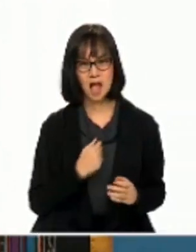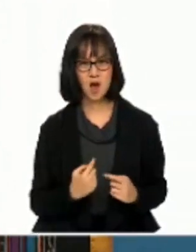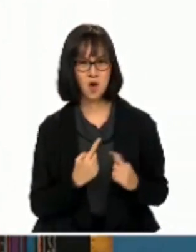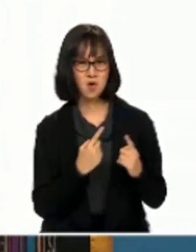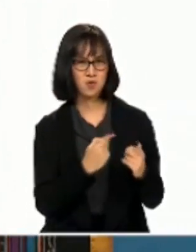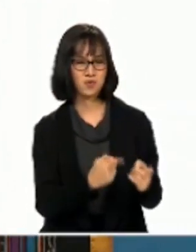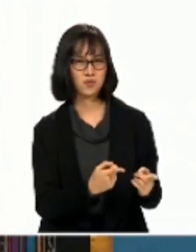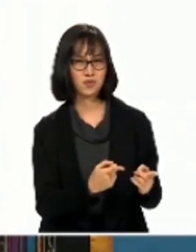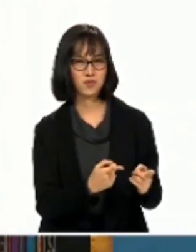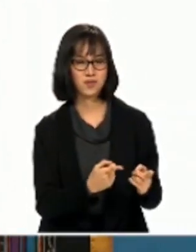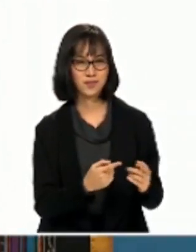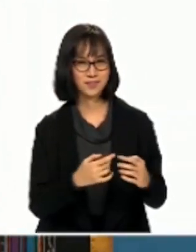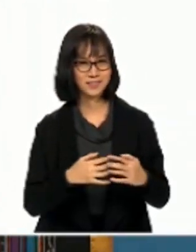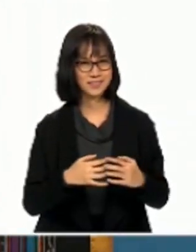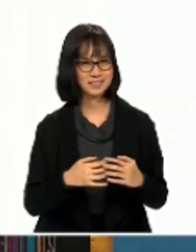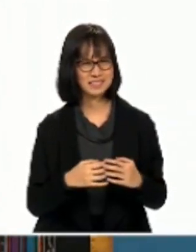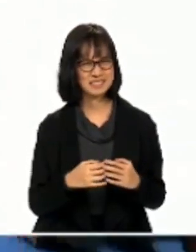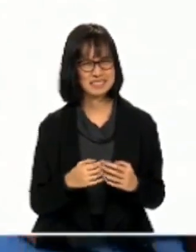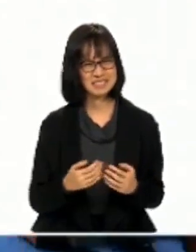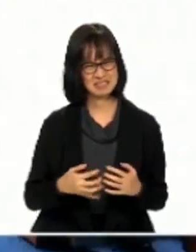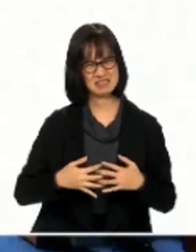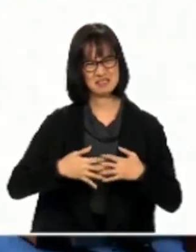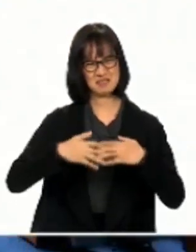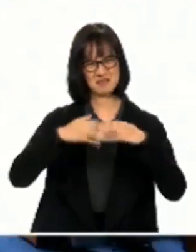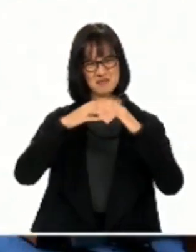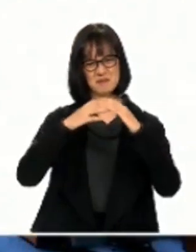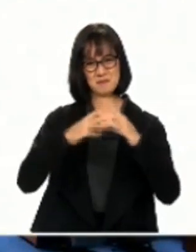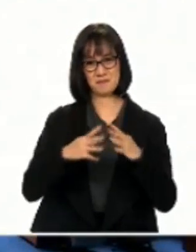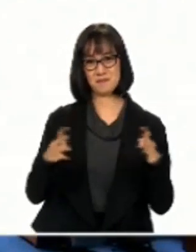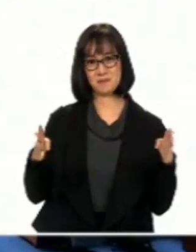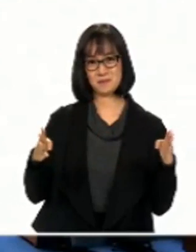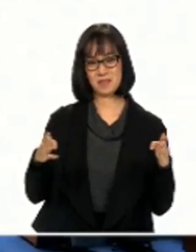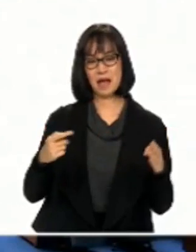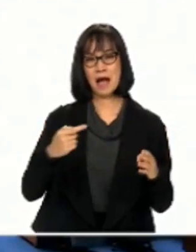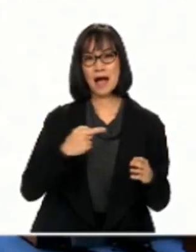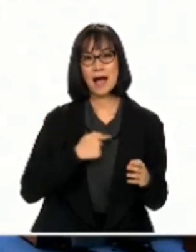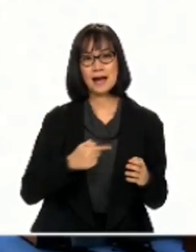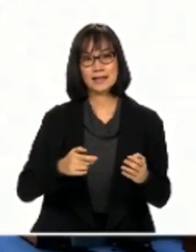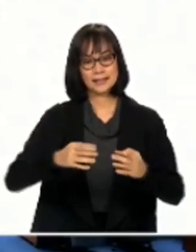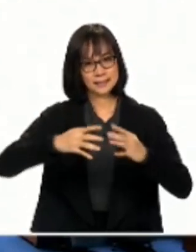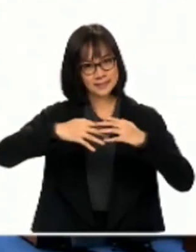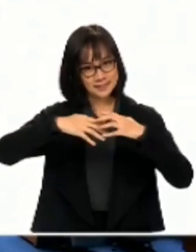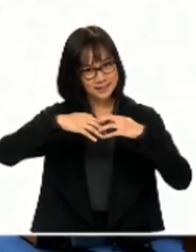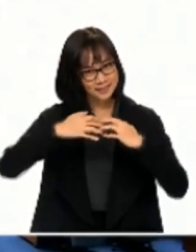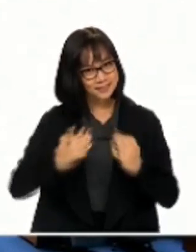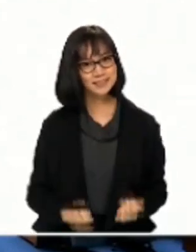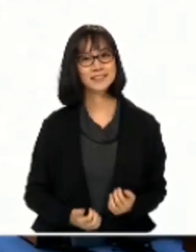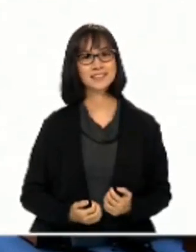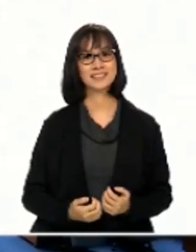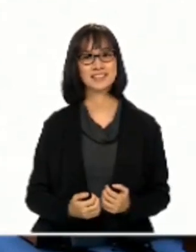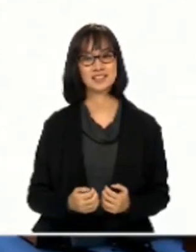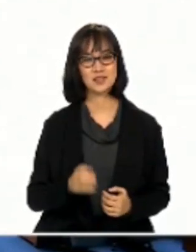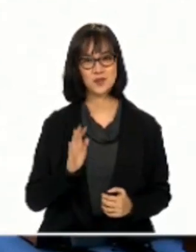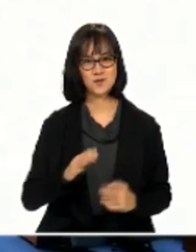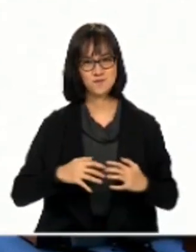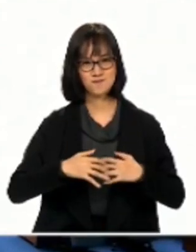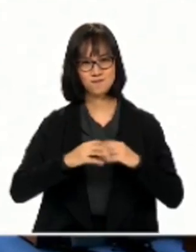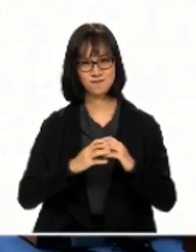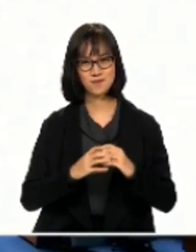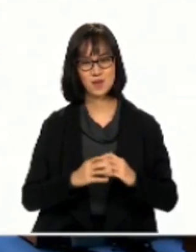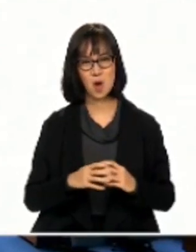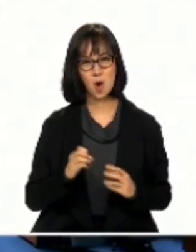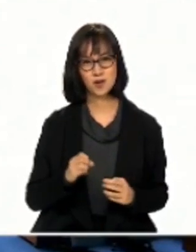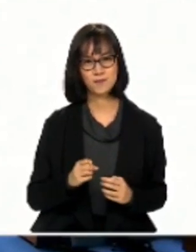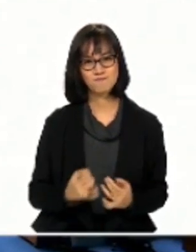Malaki ba yung building dyan? I'm going to dismantle your burning building or just simply burn